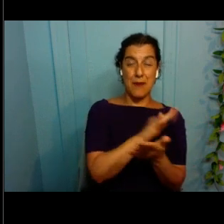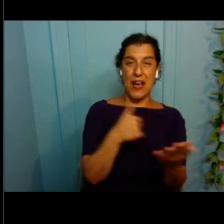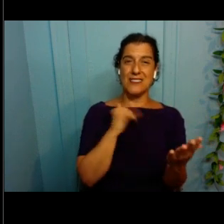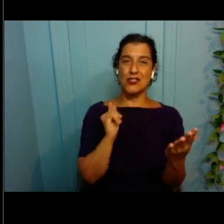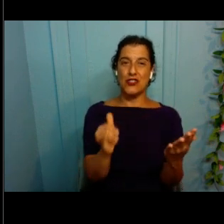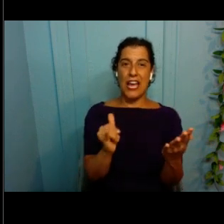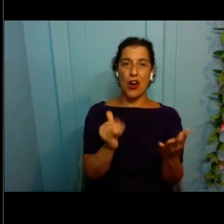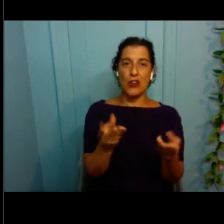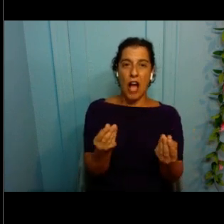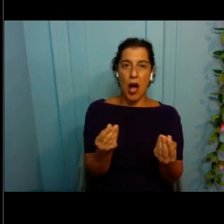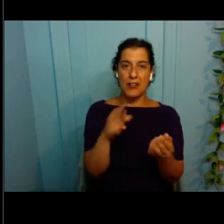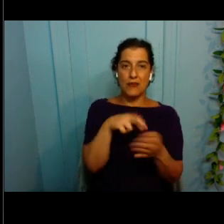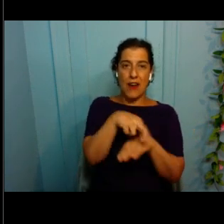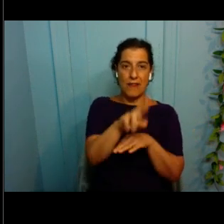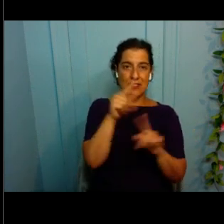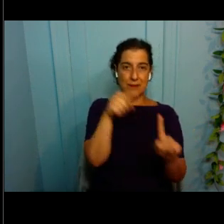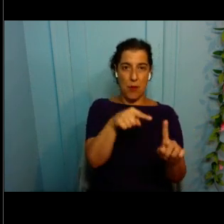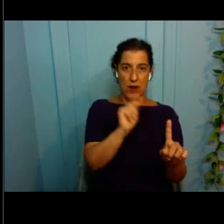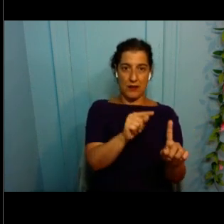point.